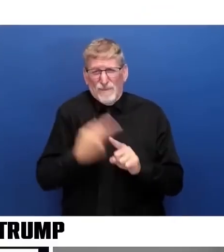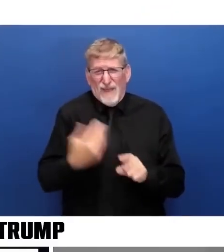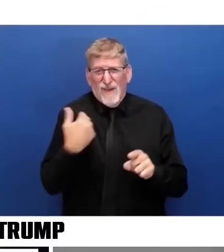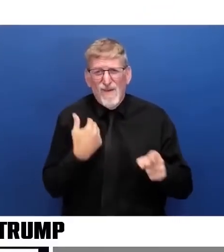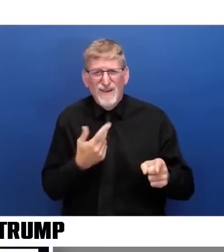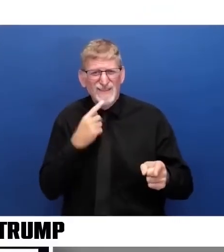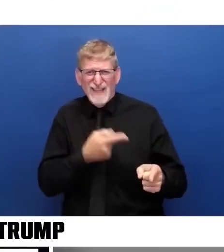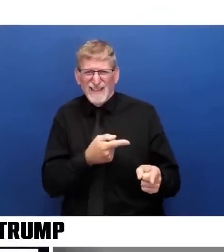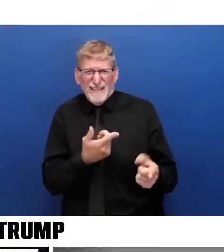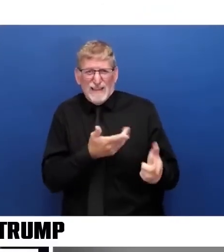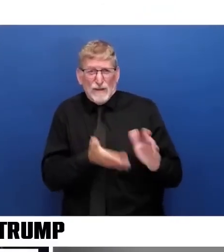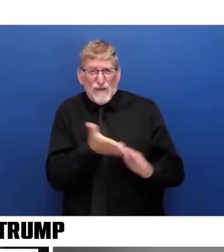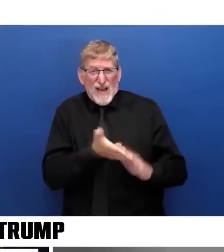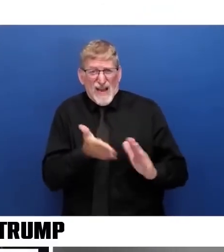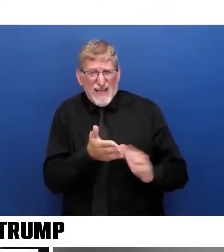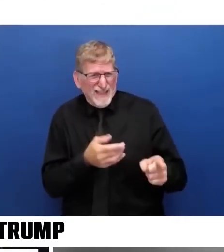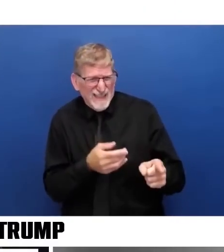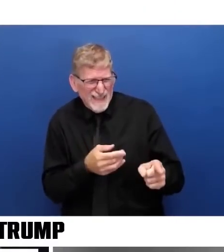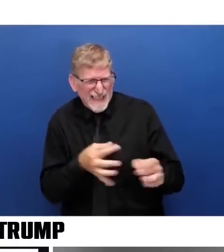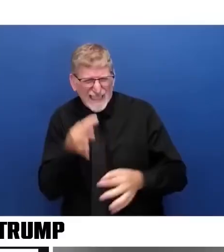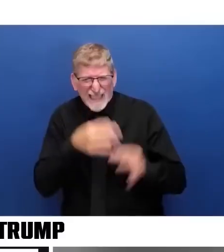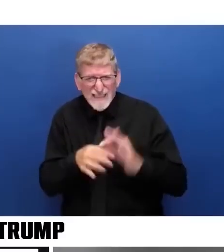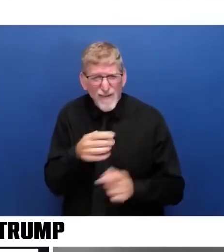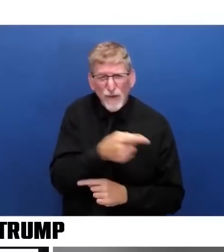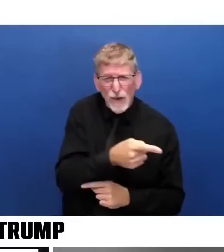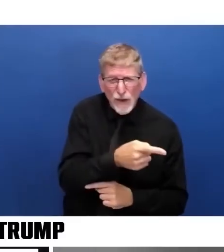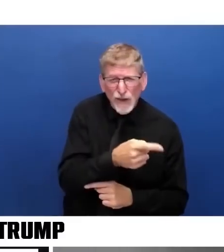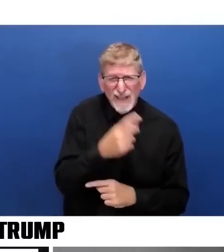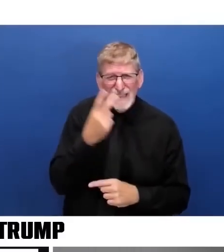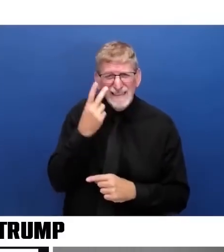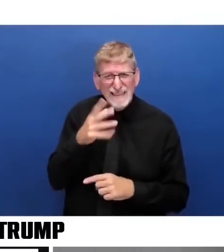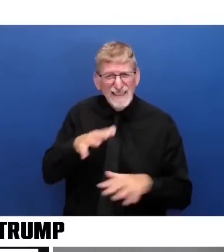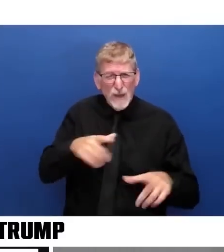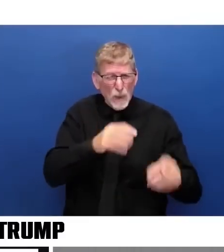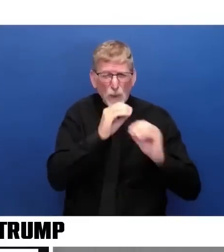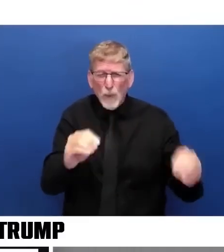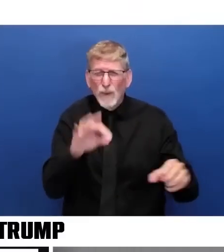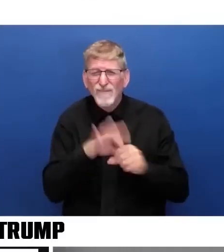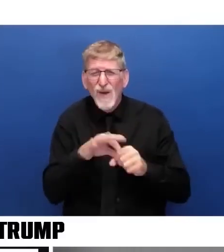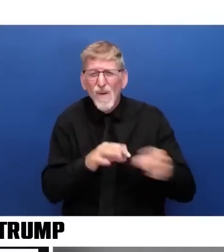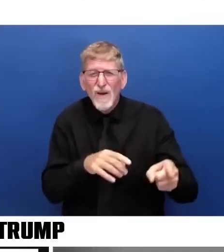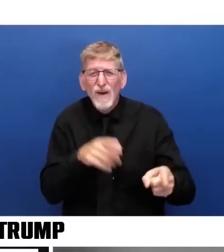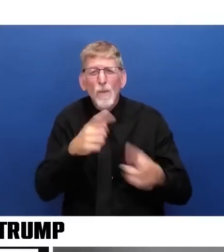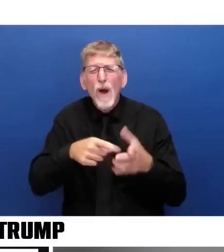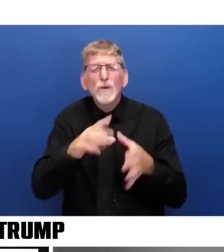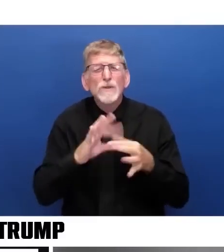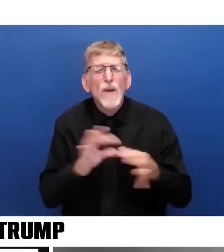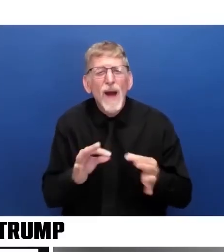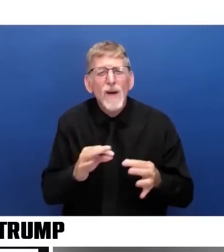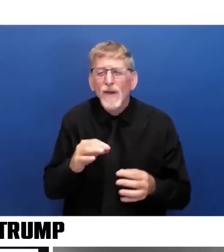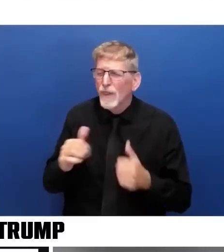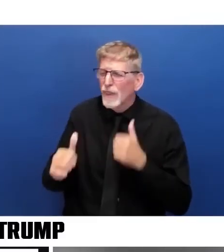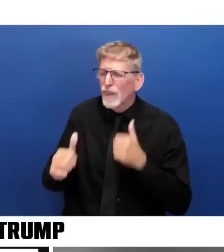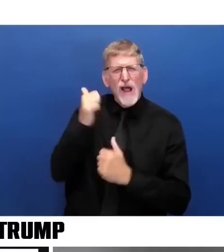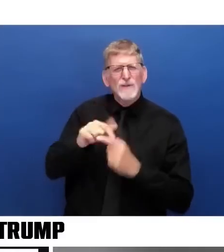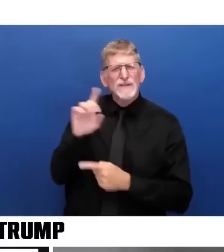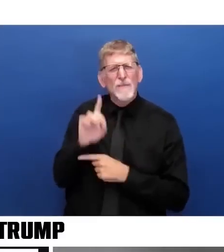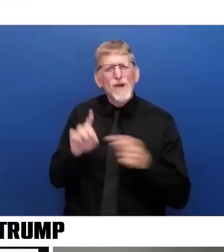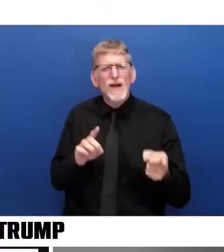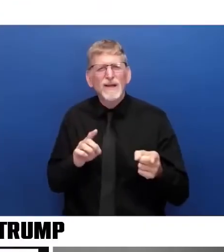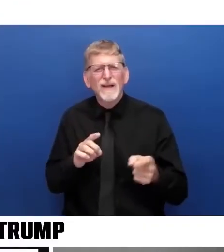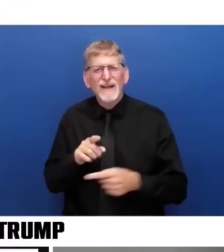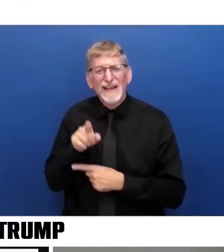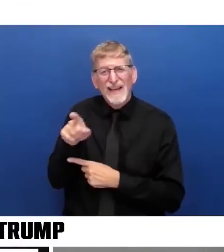votes. He got 14 million votes. What you did, you talk about a threat to democracy. He got 14 million votes, and they threw him out of